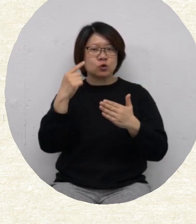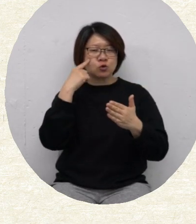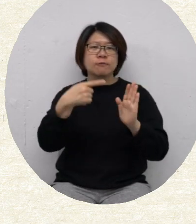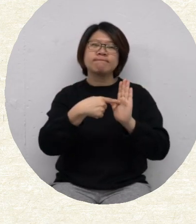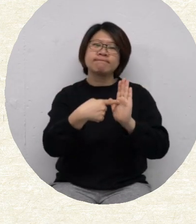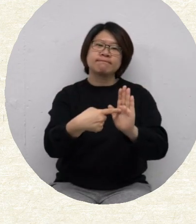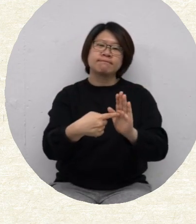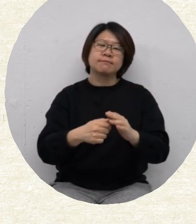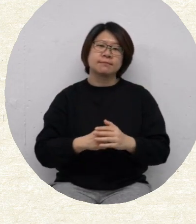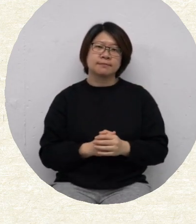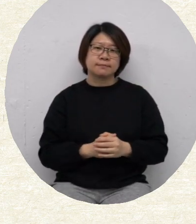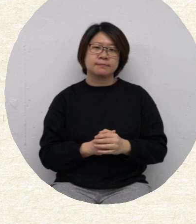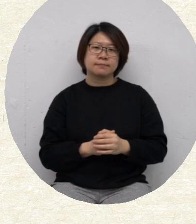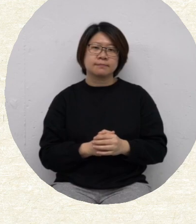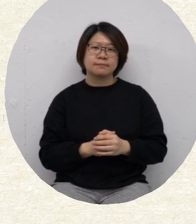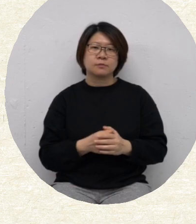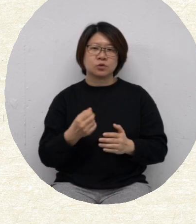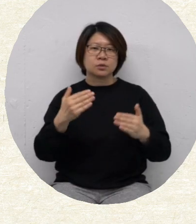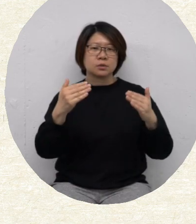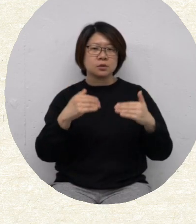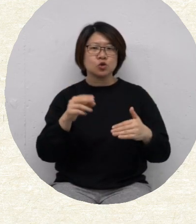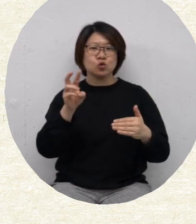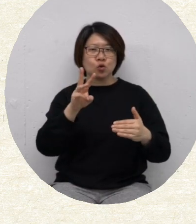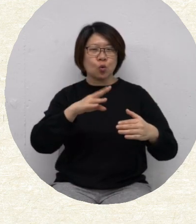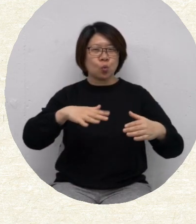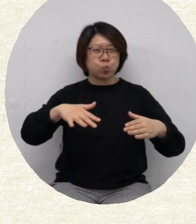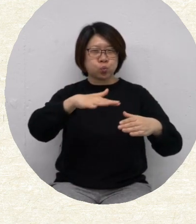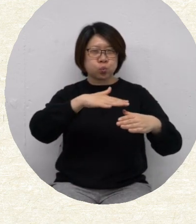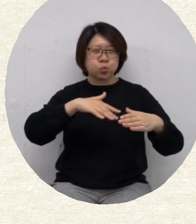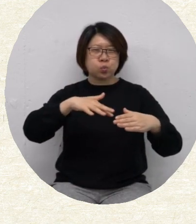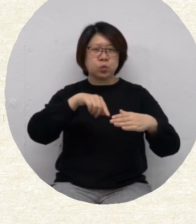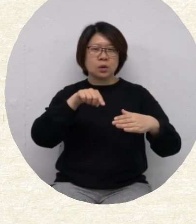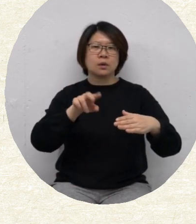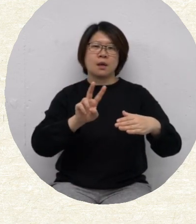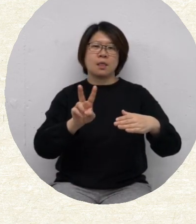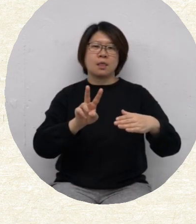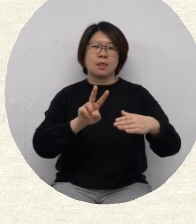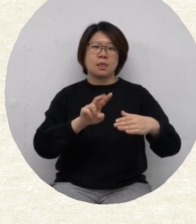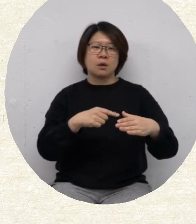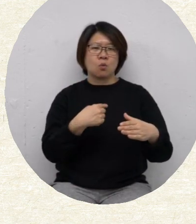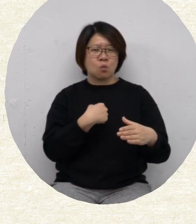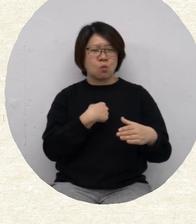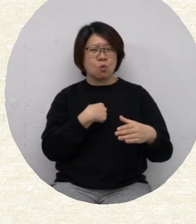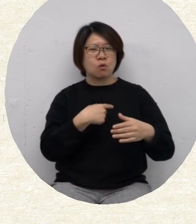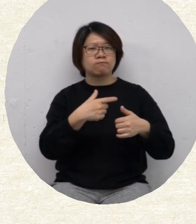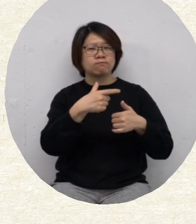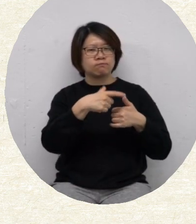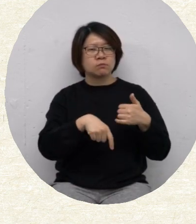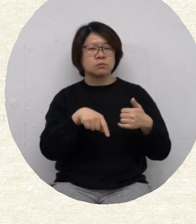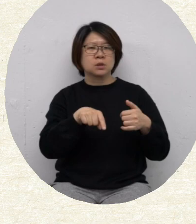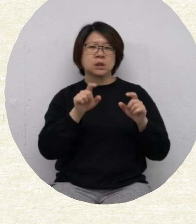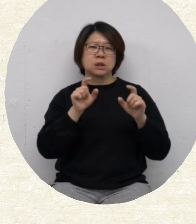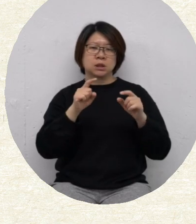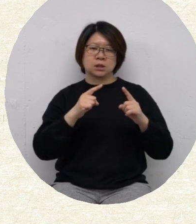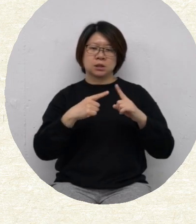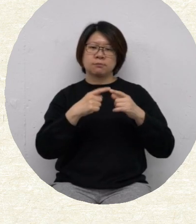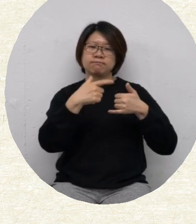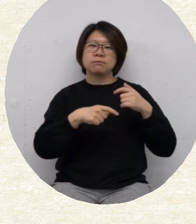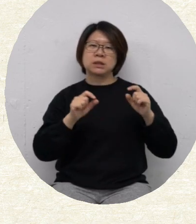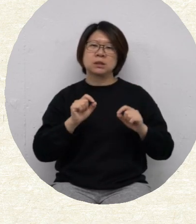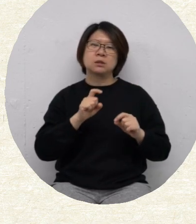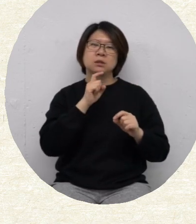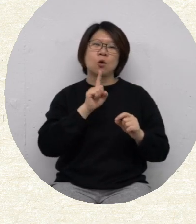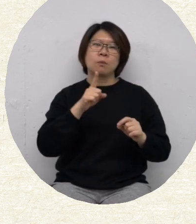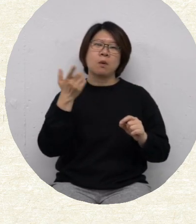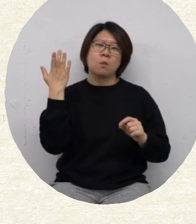the wintertime, but the actual landscape shows springtime. I wanted to show the transition of season